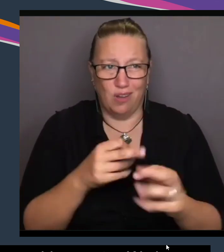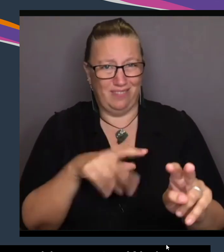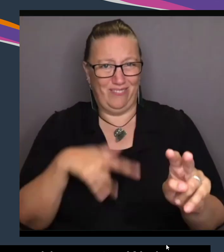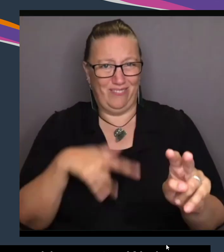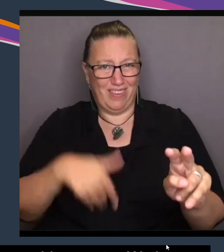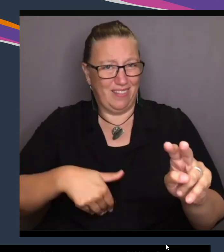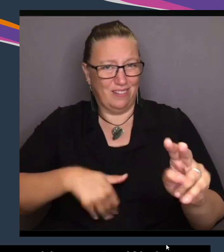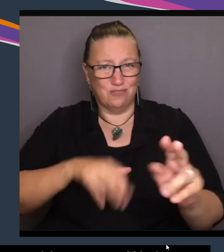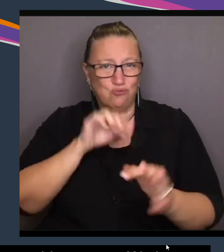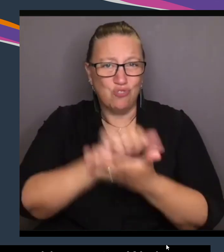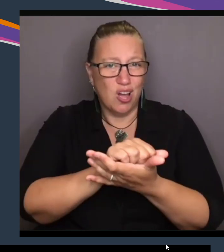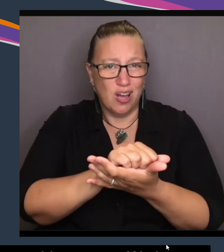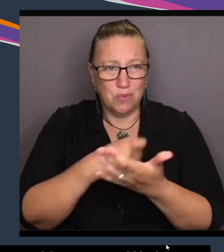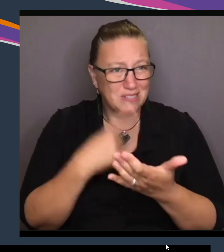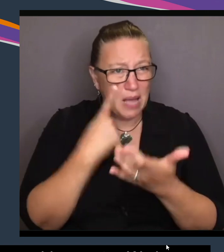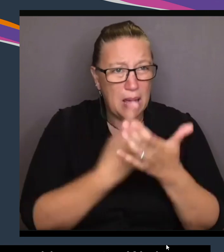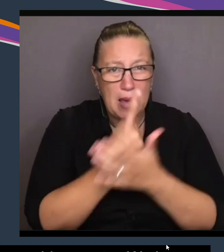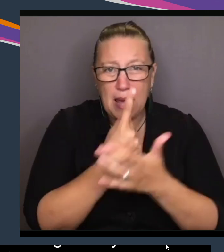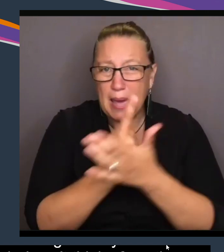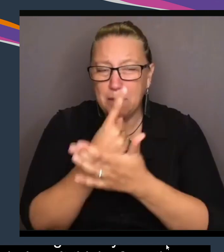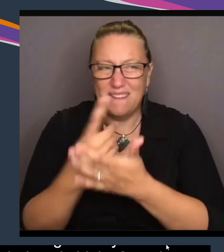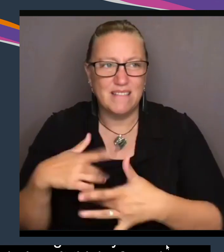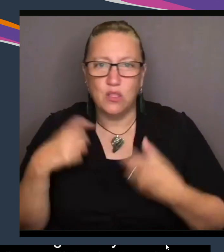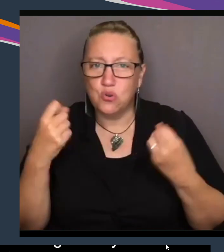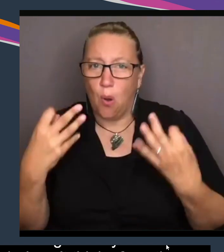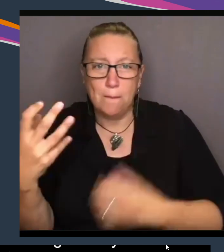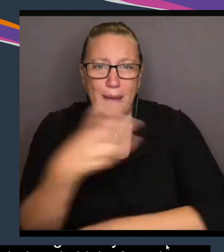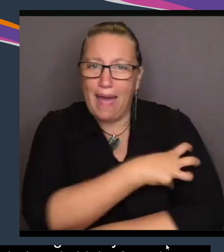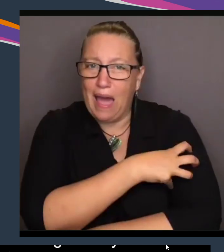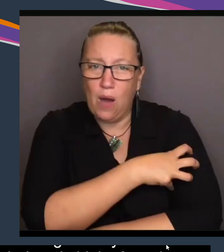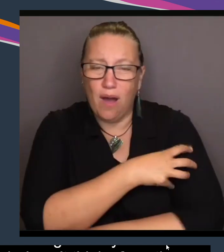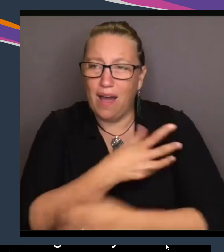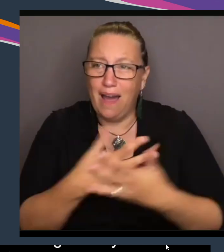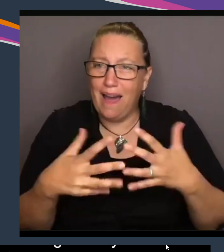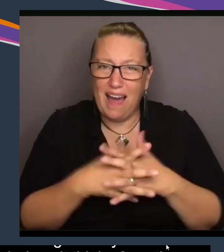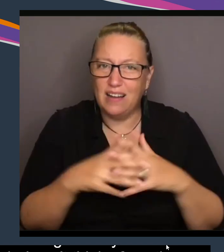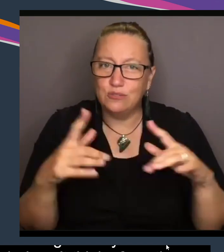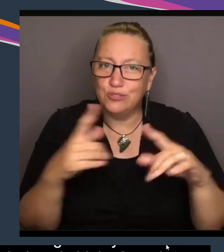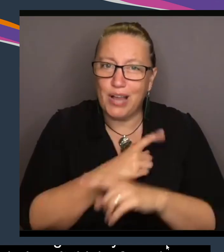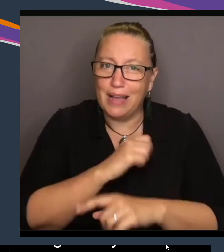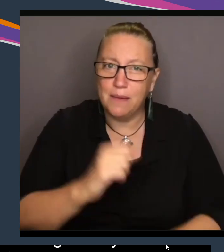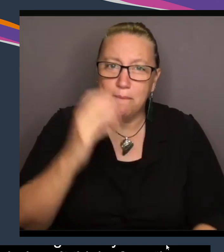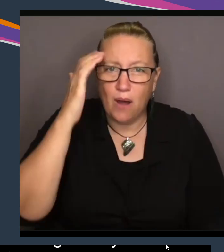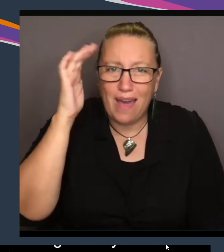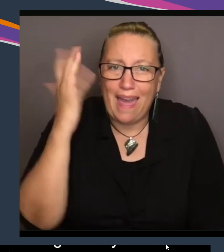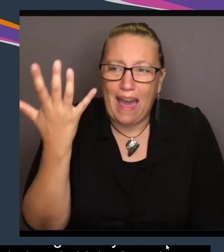And you feel powerless because how do you change these people's minds without